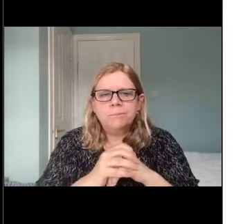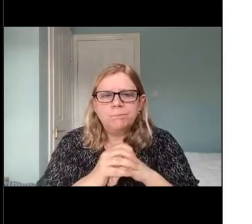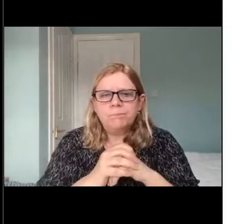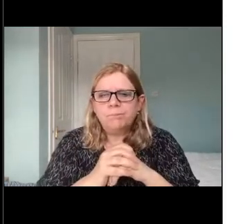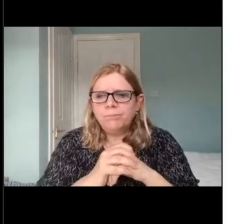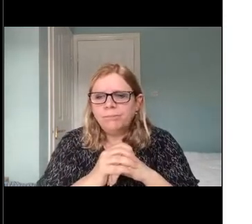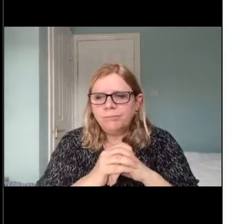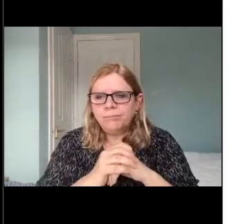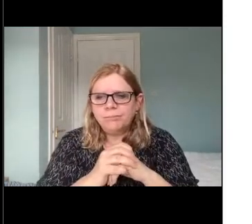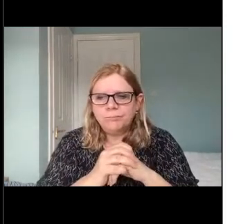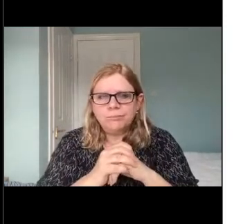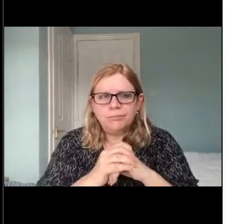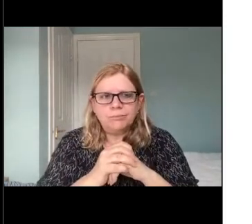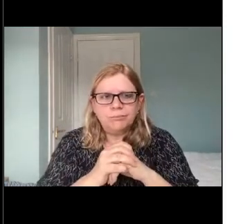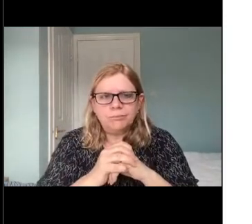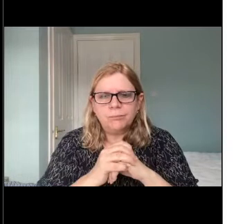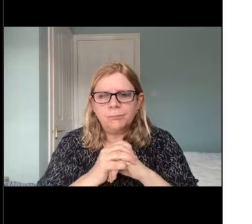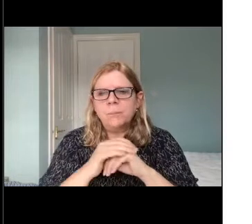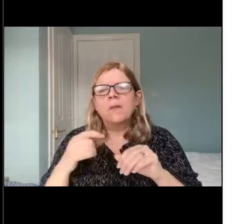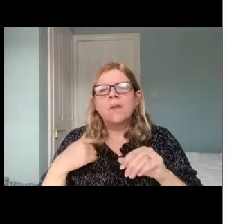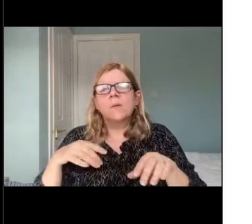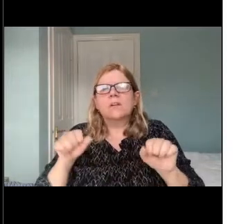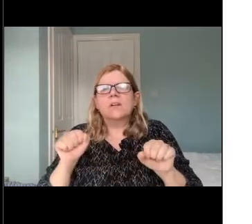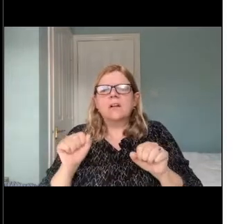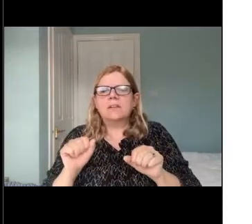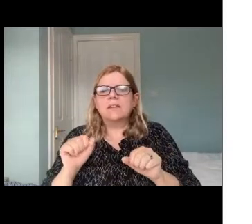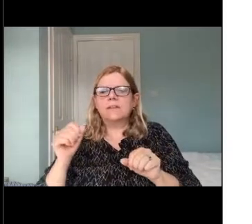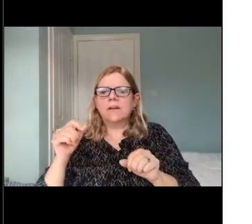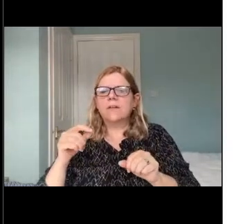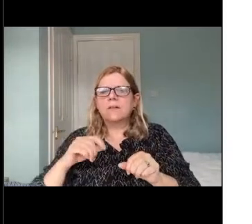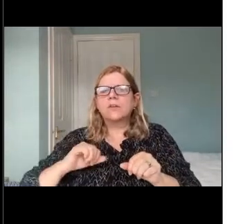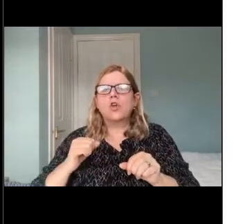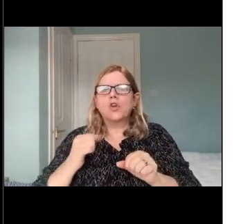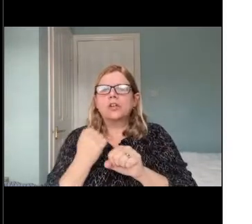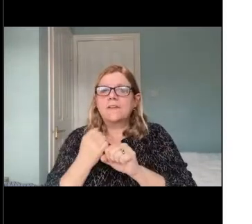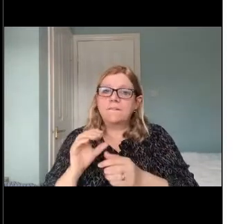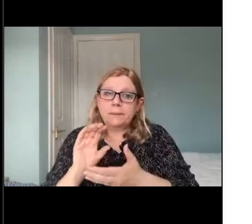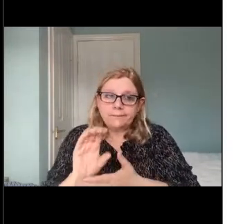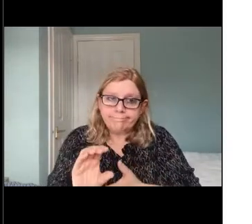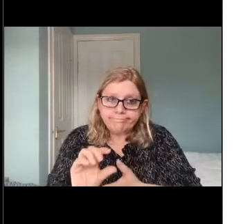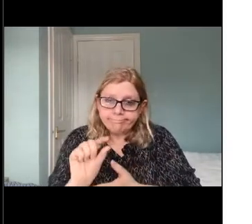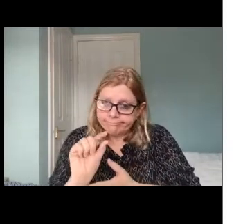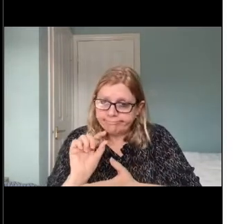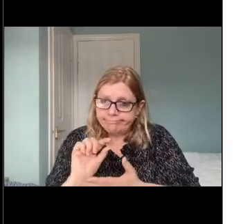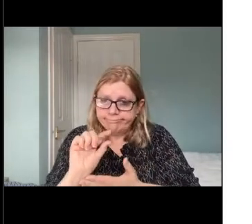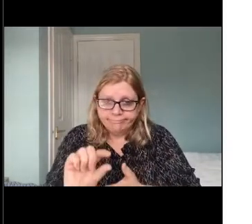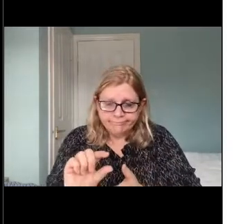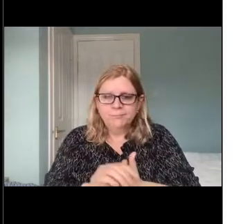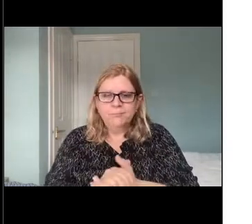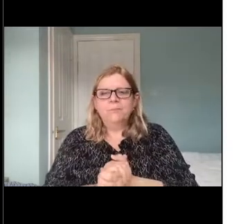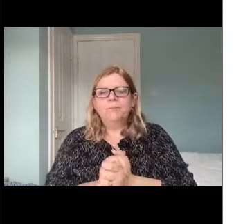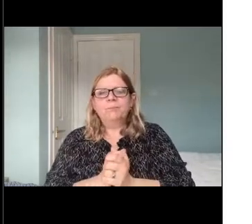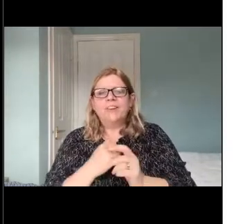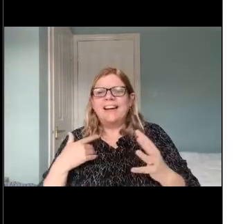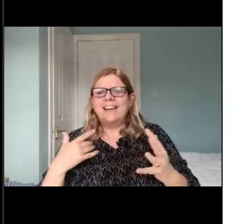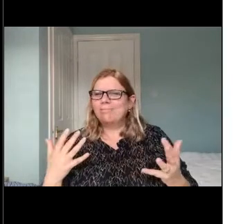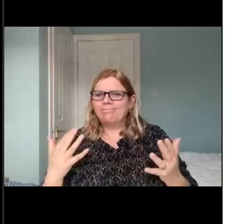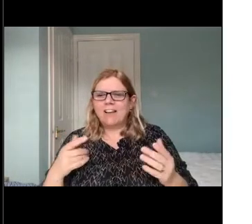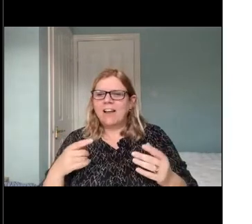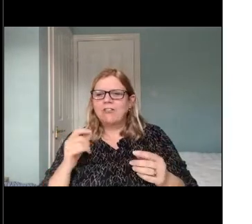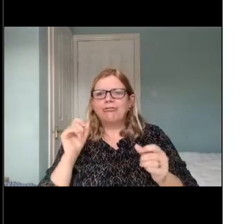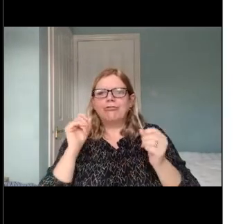years. And the Royal Society of Chemistry has been particularly instrumental in that. So the Scottish Government initially gave us